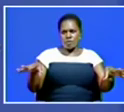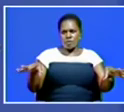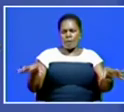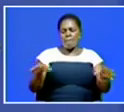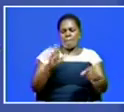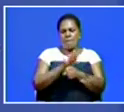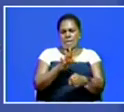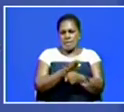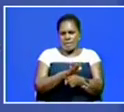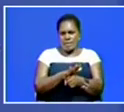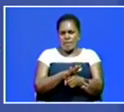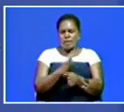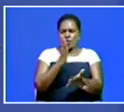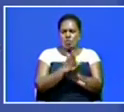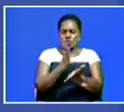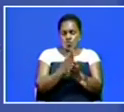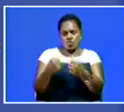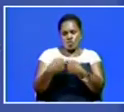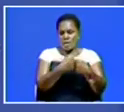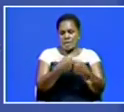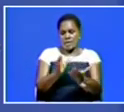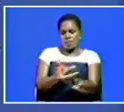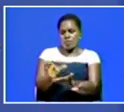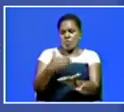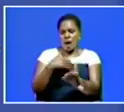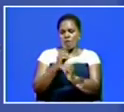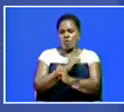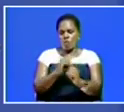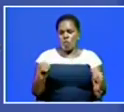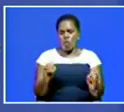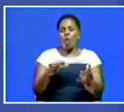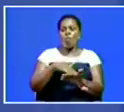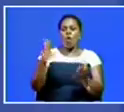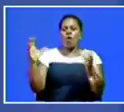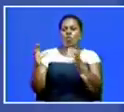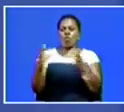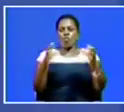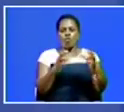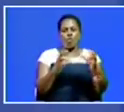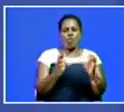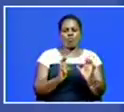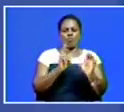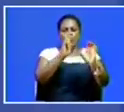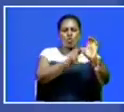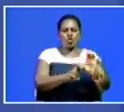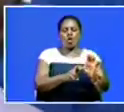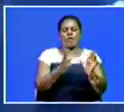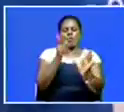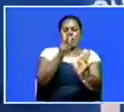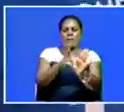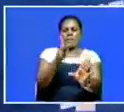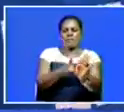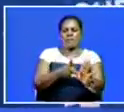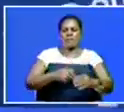Jeff Maguire reports, despite the biting challenge of lack of funds, the league has seen more teams interested in being part of it.